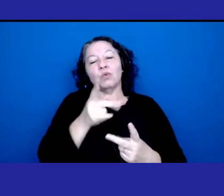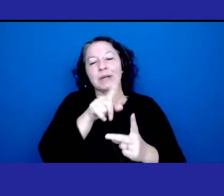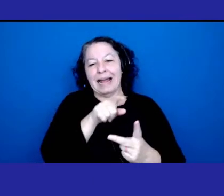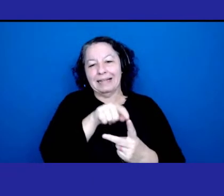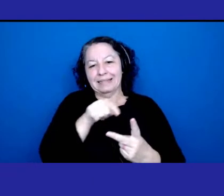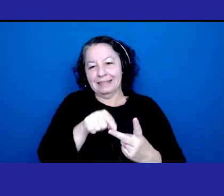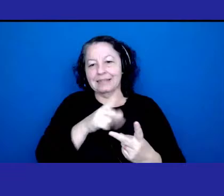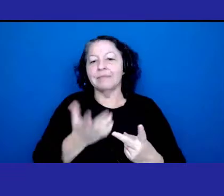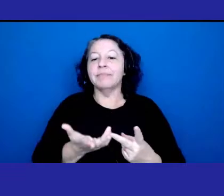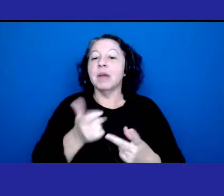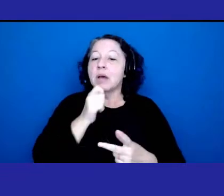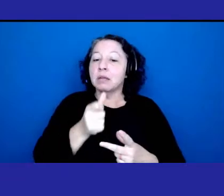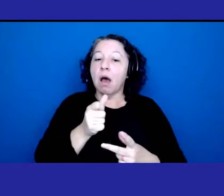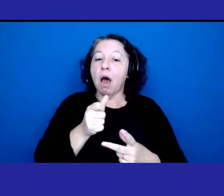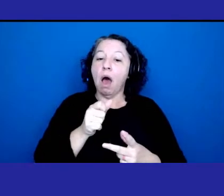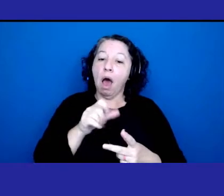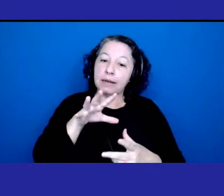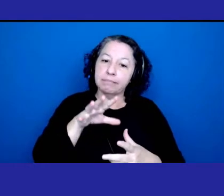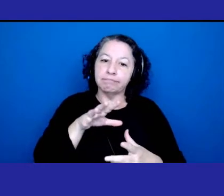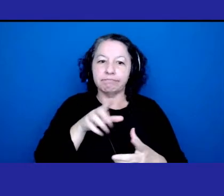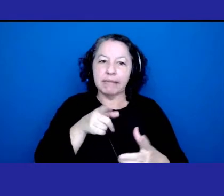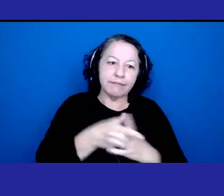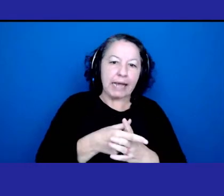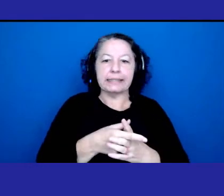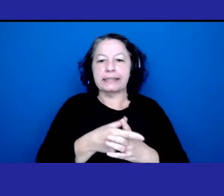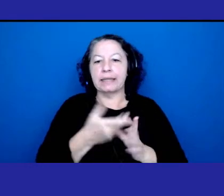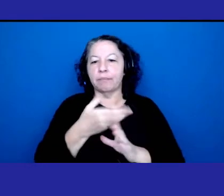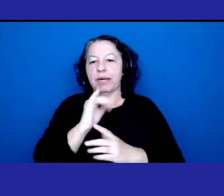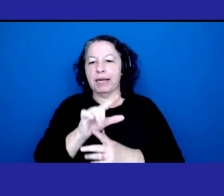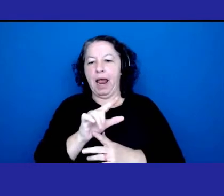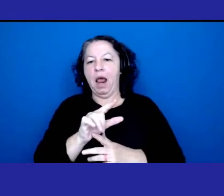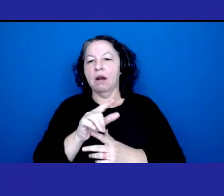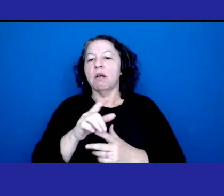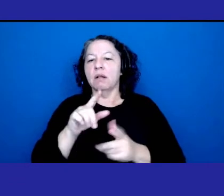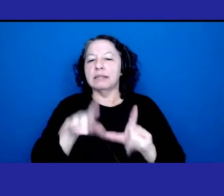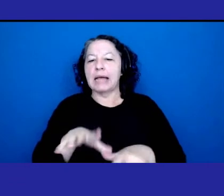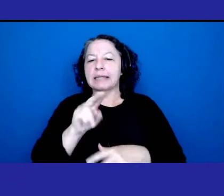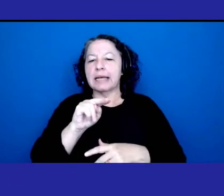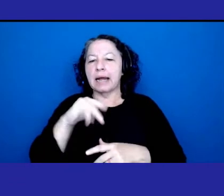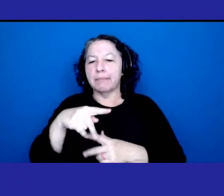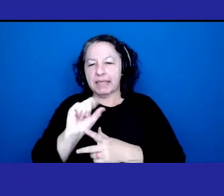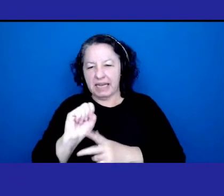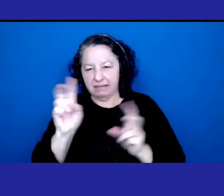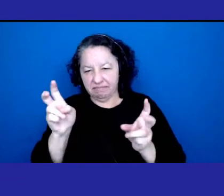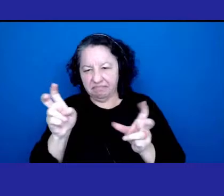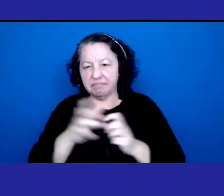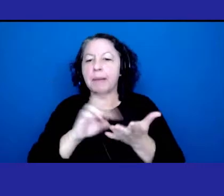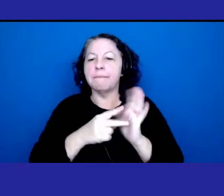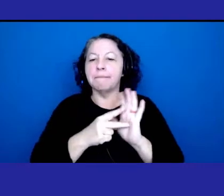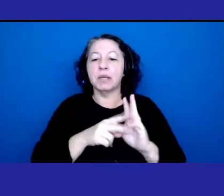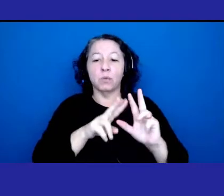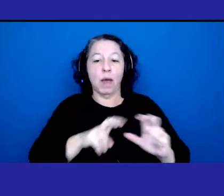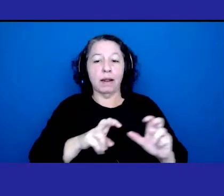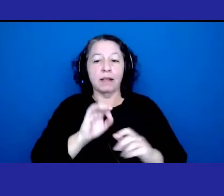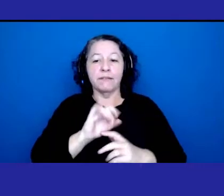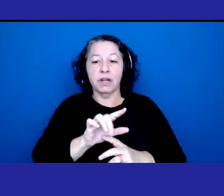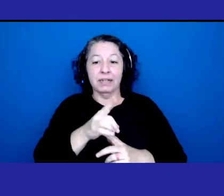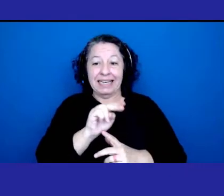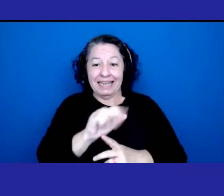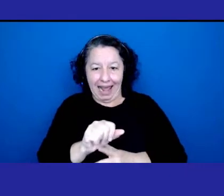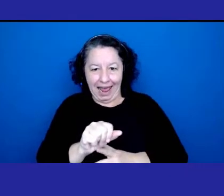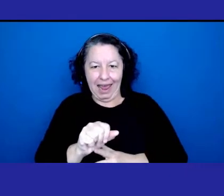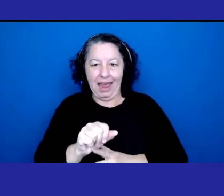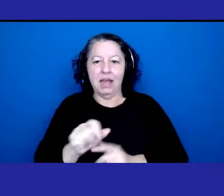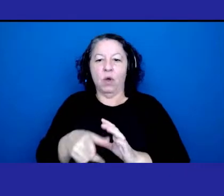non-invasive prenatal tests, or NIPS. And what that means is that we analyze the fetal DNA to detect any